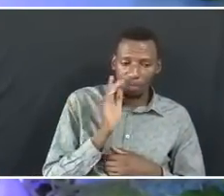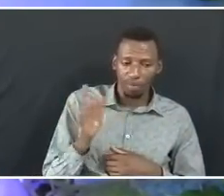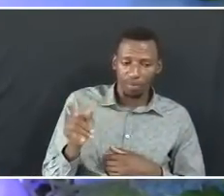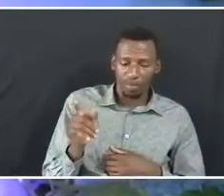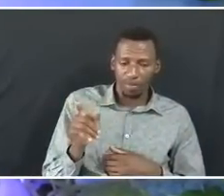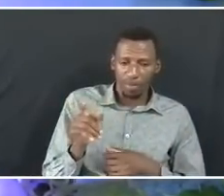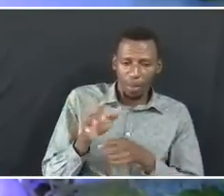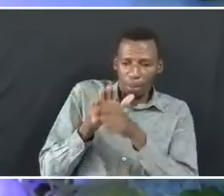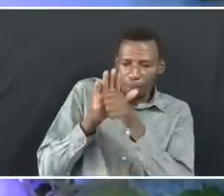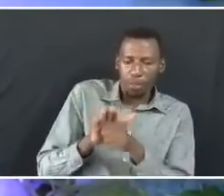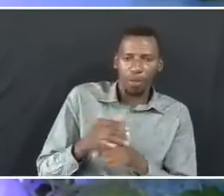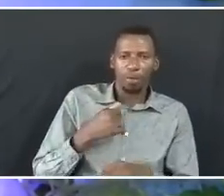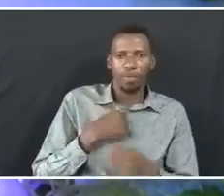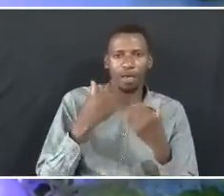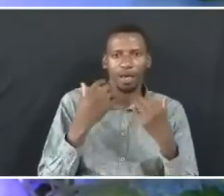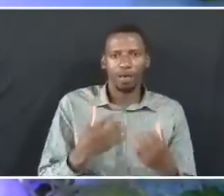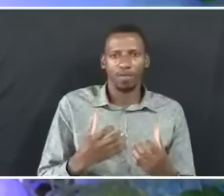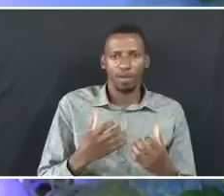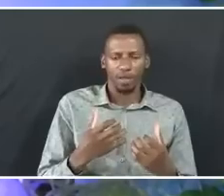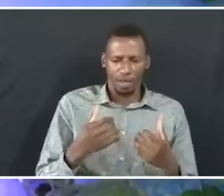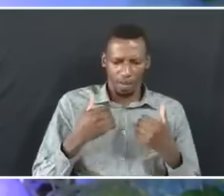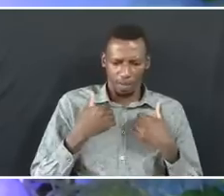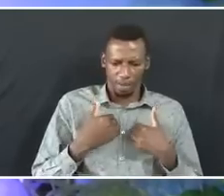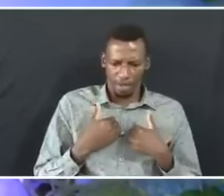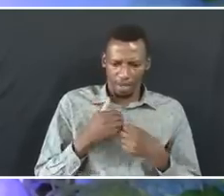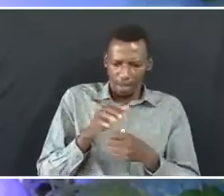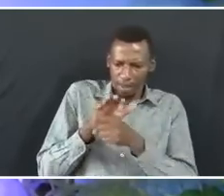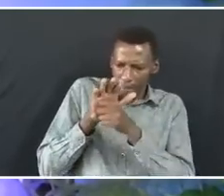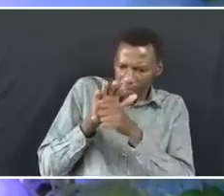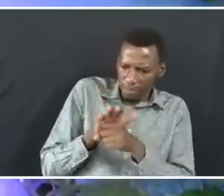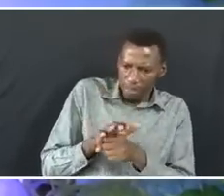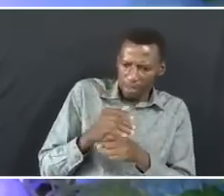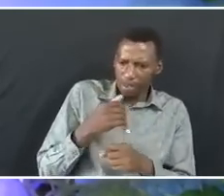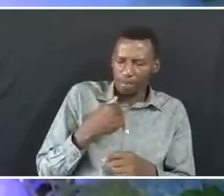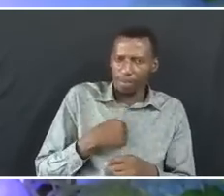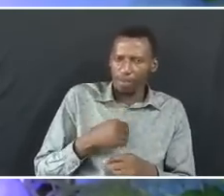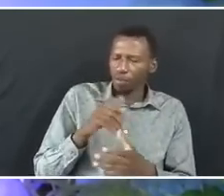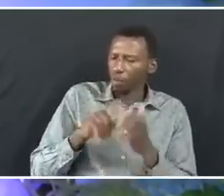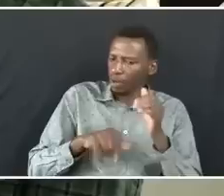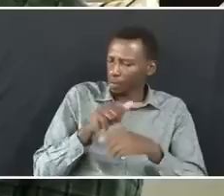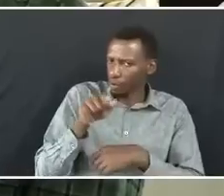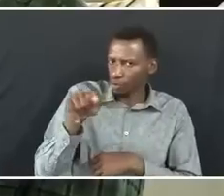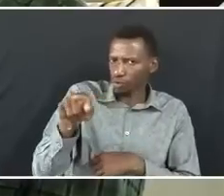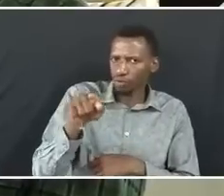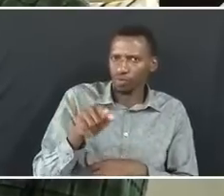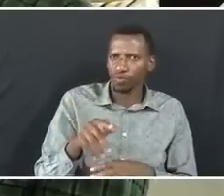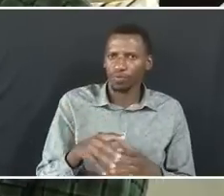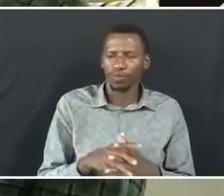Kama mimi ndiye alinitesa, sembuse wewe. Sembuse is Kiswahili. Sembuse wewe.